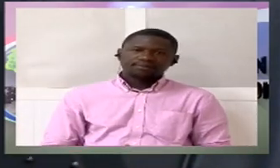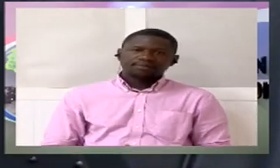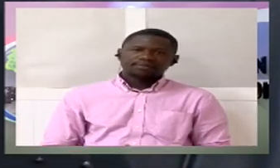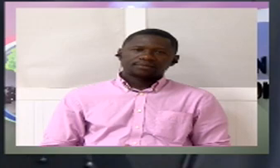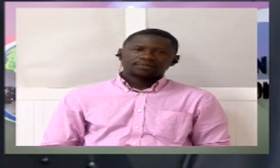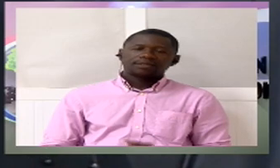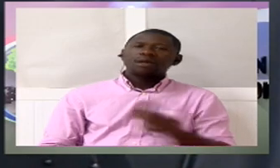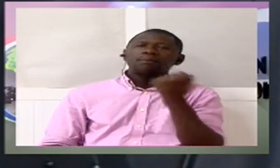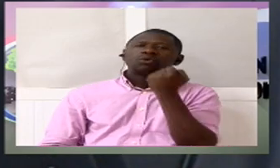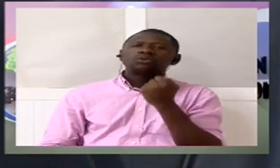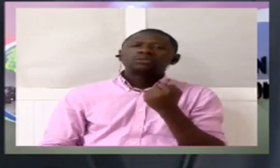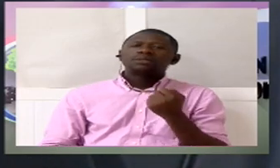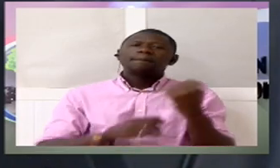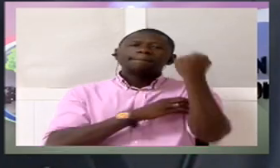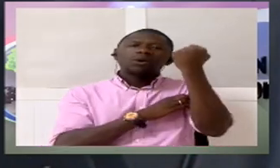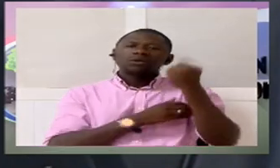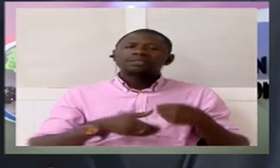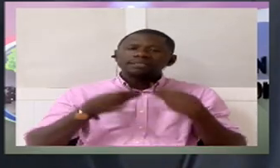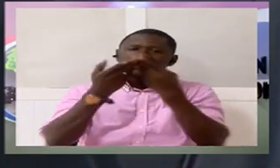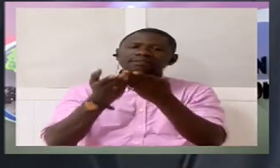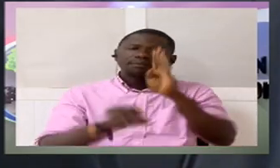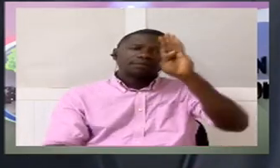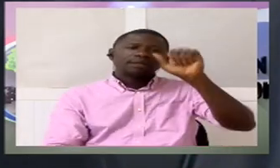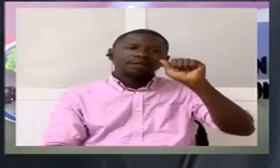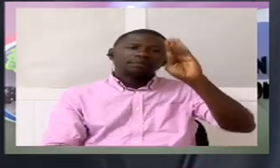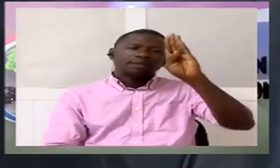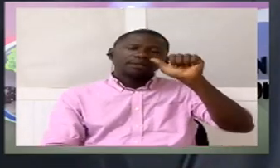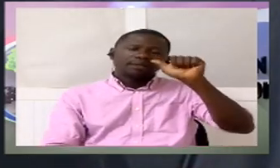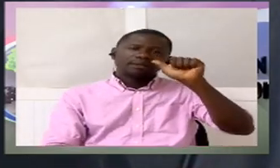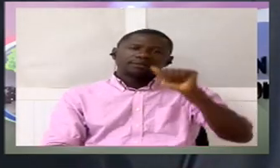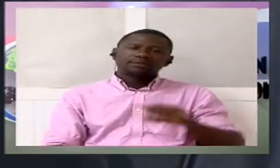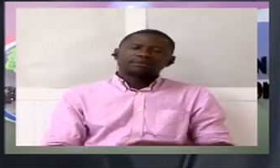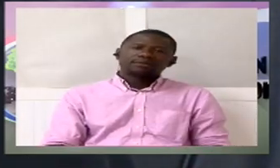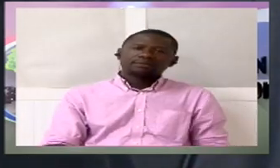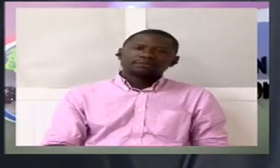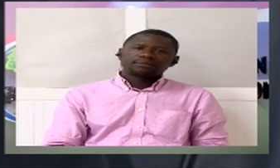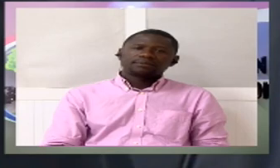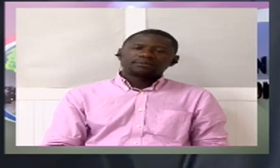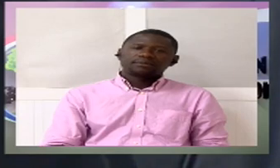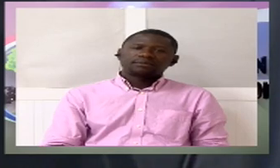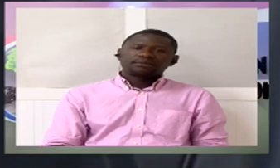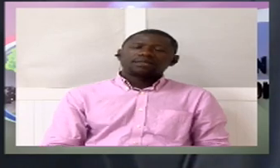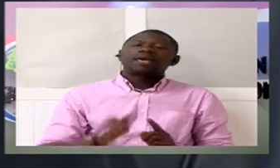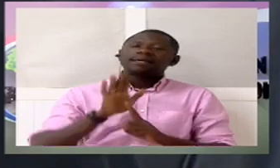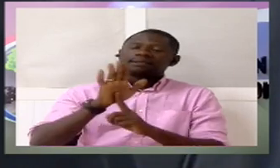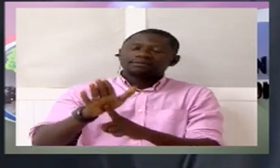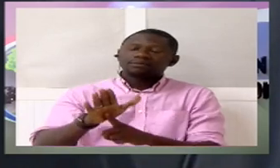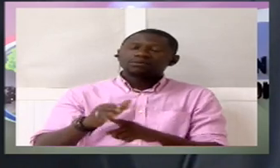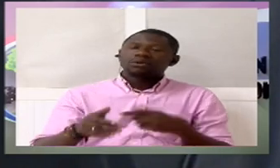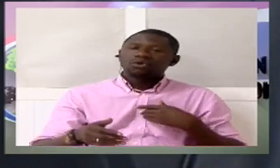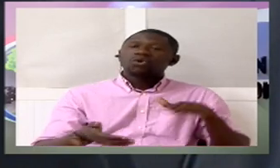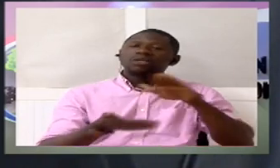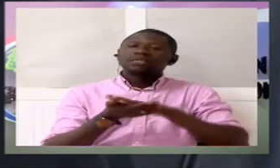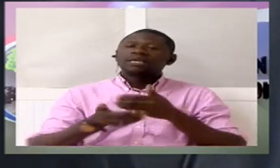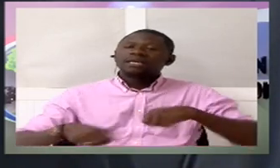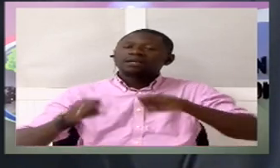diala, because the powers that he gave him, I mean aka security bundata esemboso tuje, for instance on the